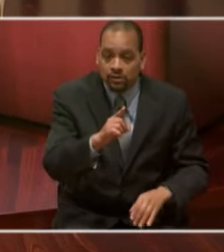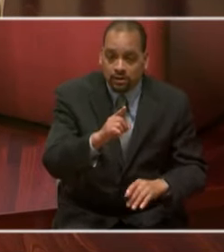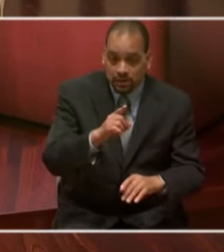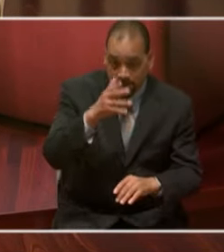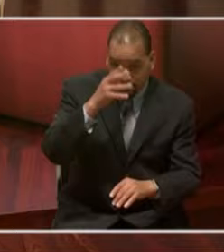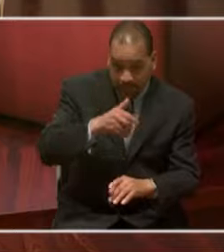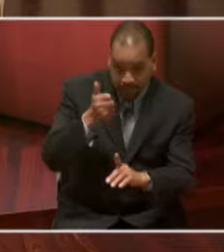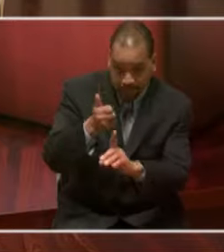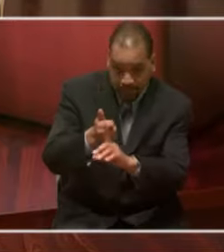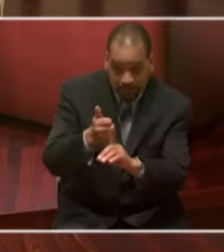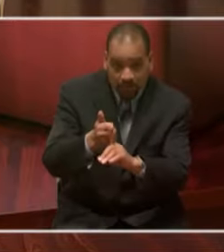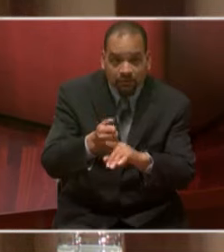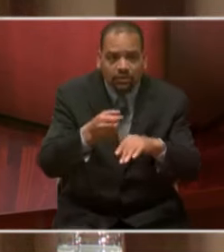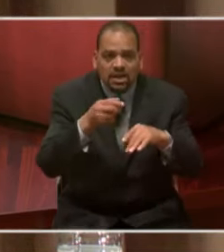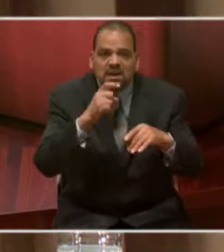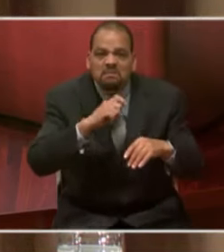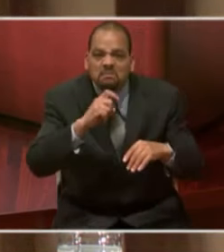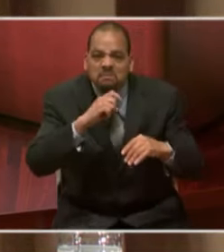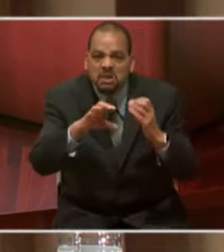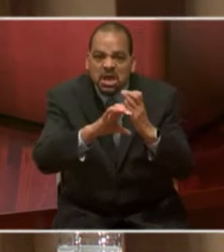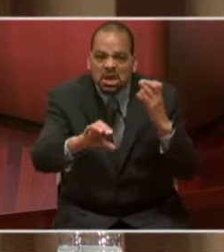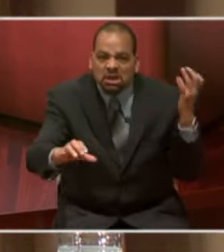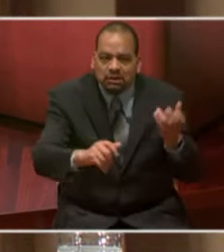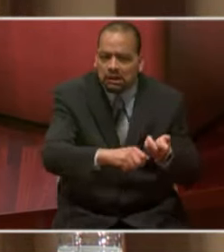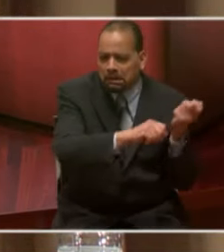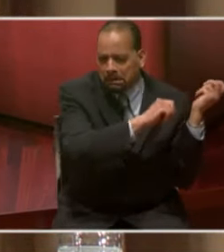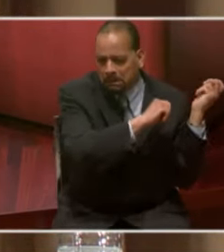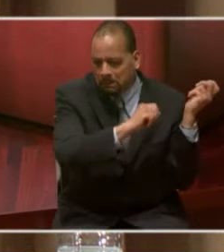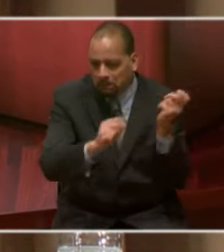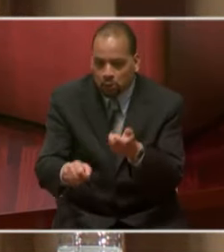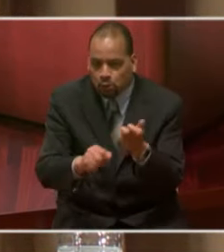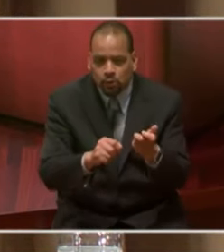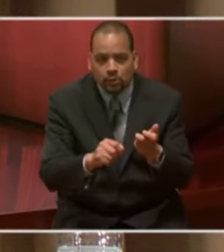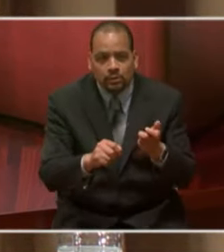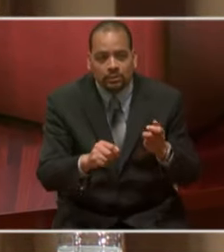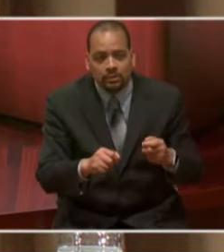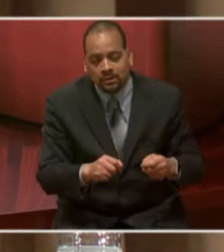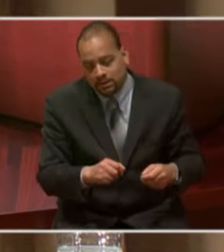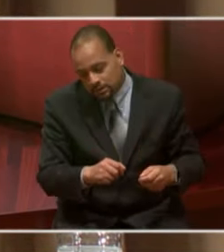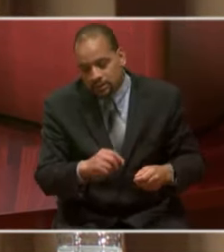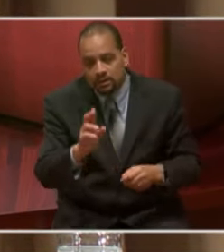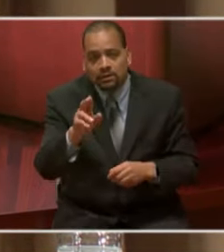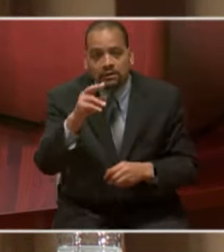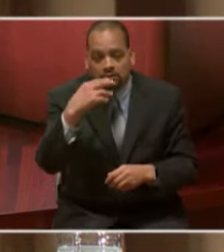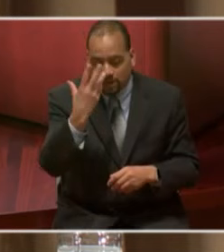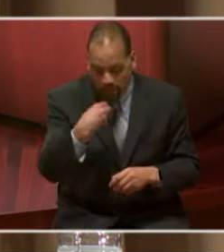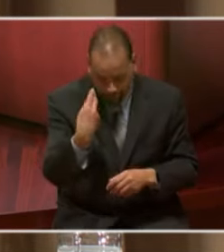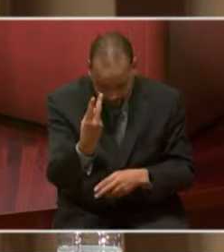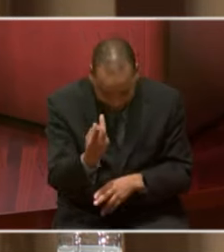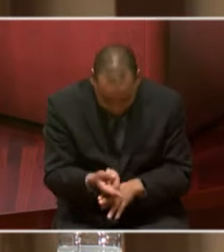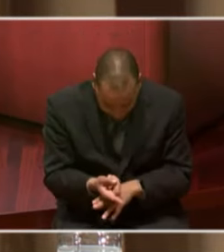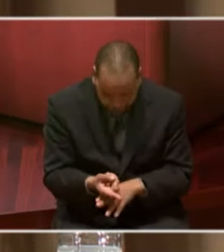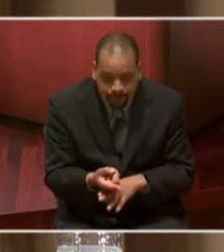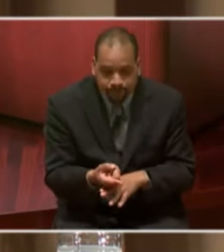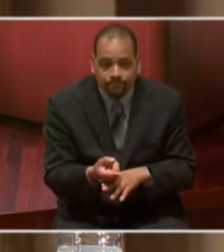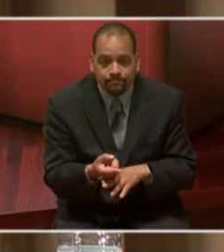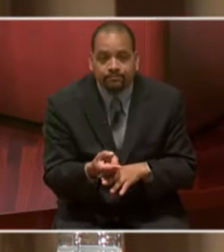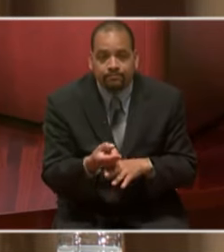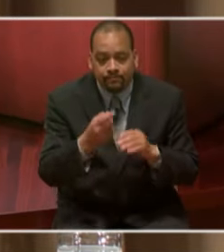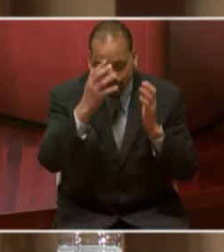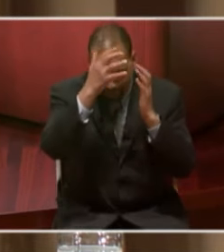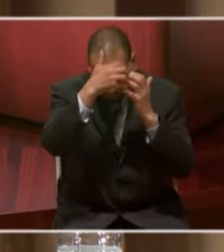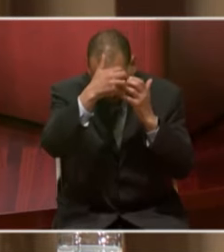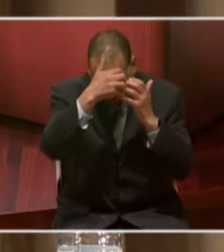James Bevel. Was a great... He helped organize the Children's Crusade in Birmingham. When you